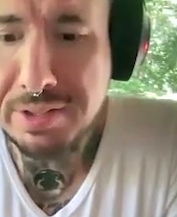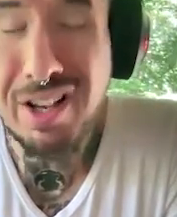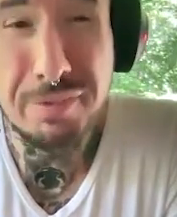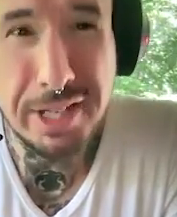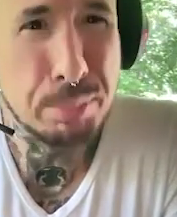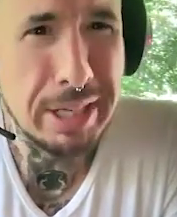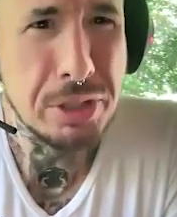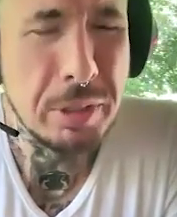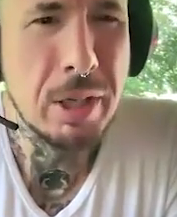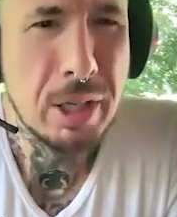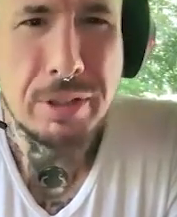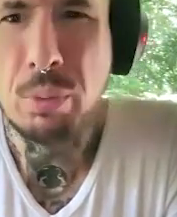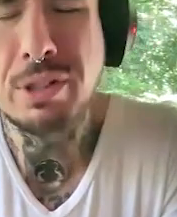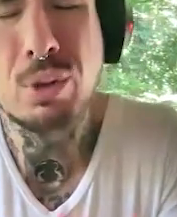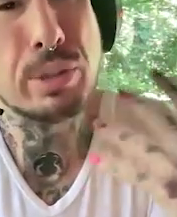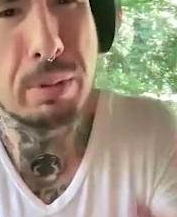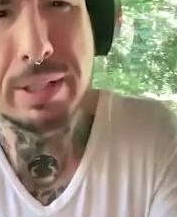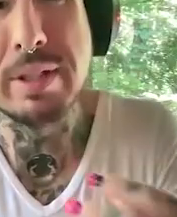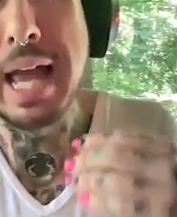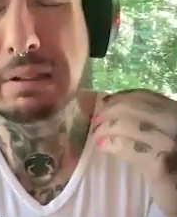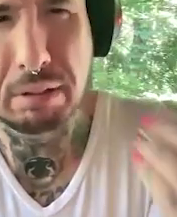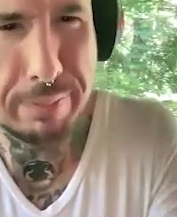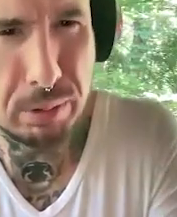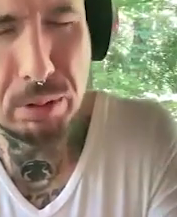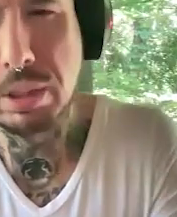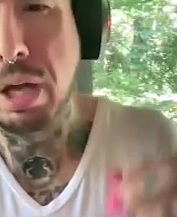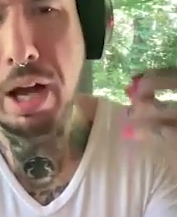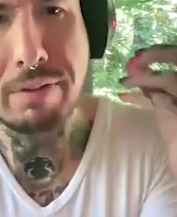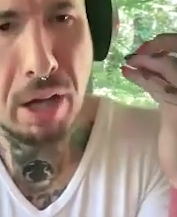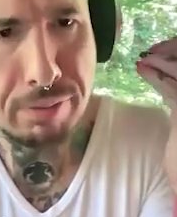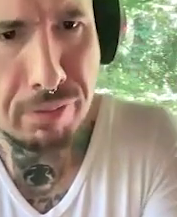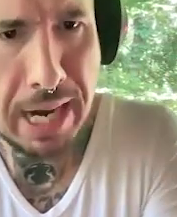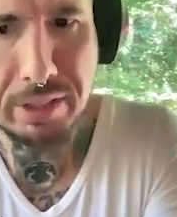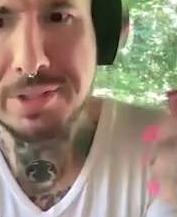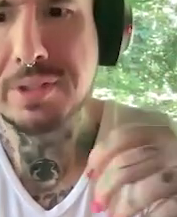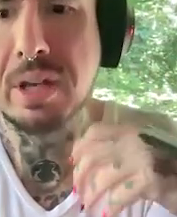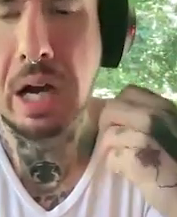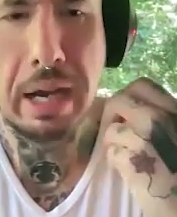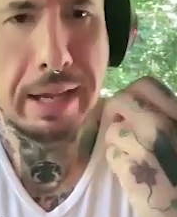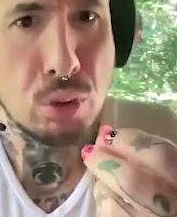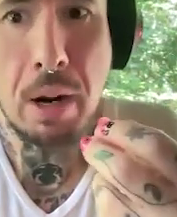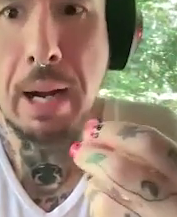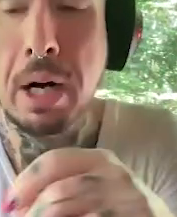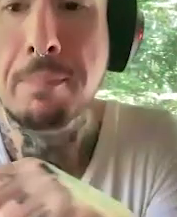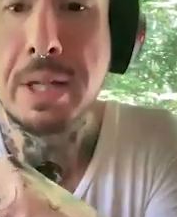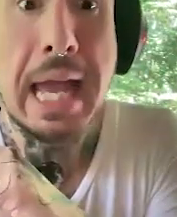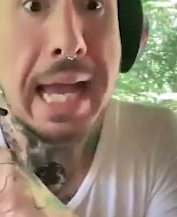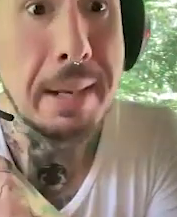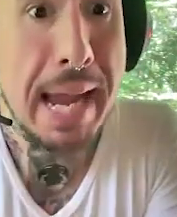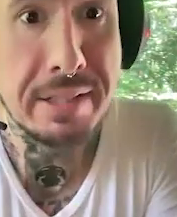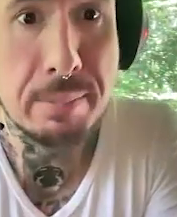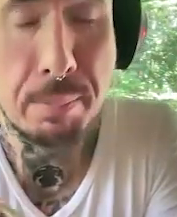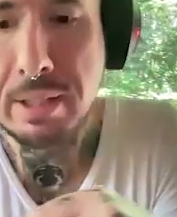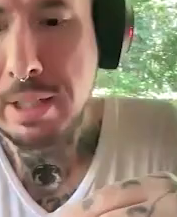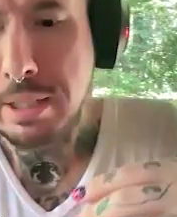equaled a sense of desperation. When you experience that level of violence and trauma